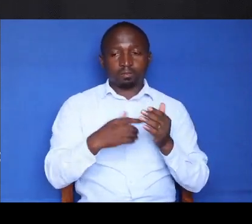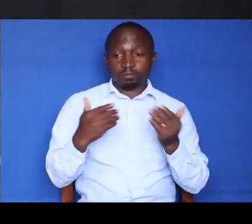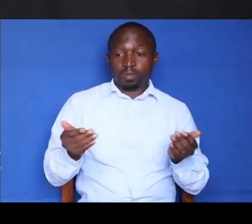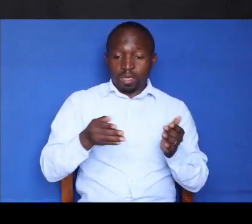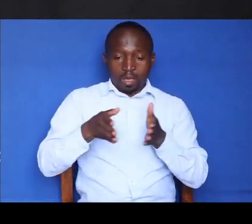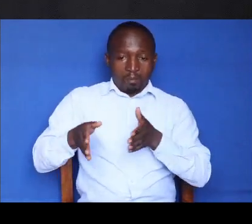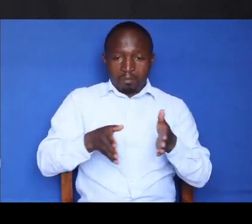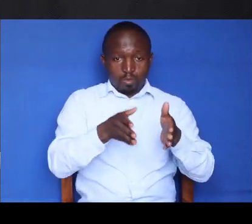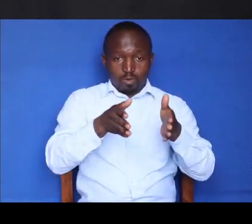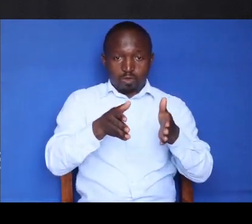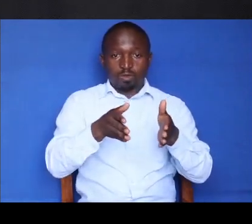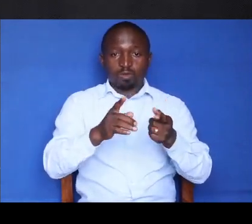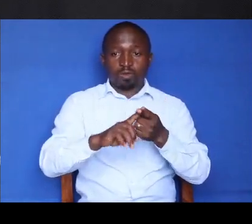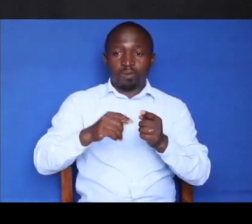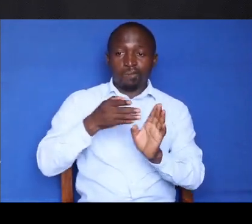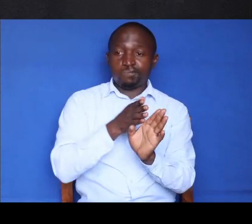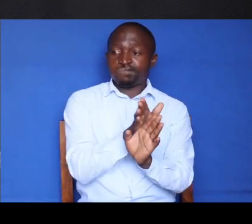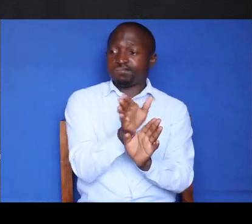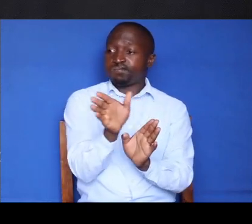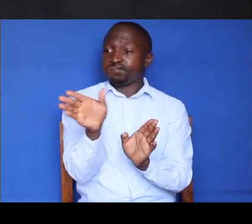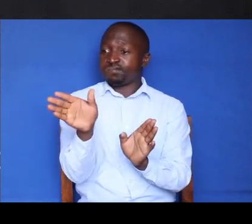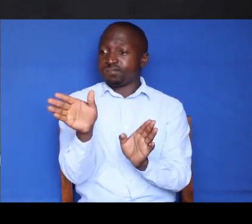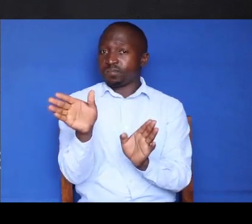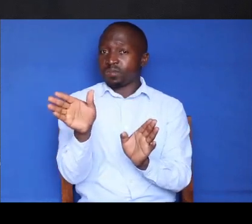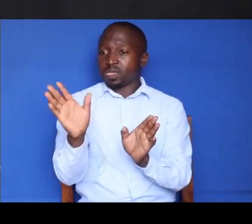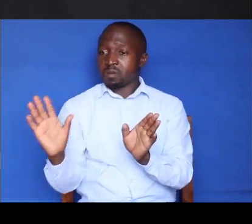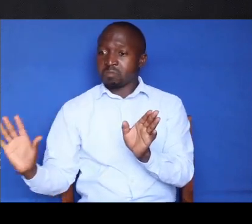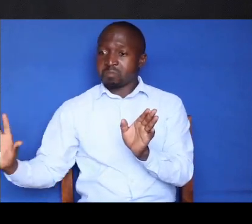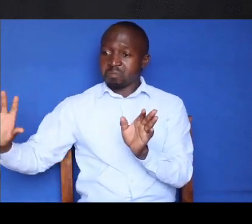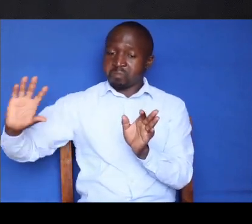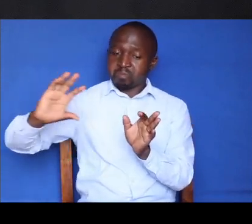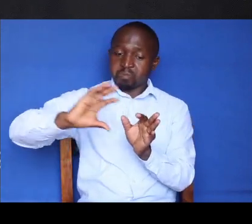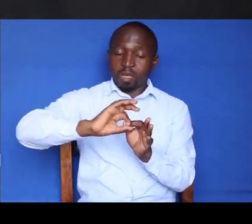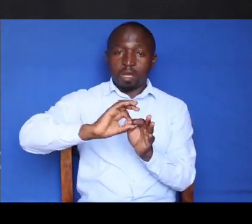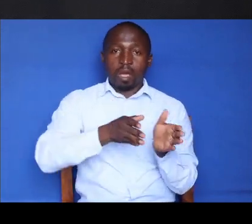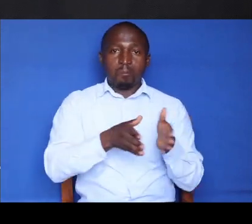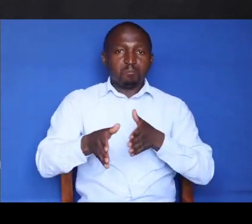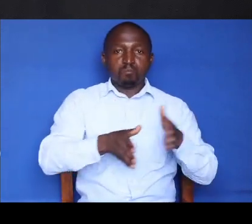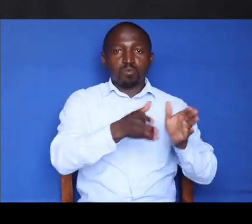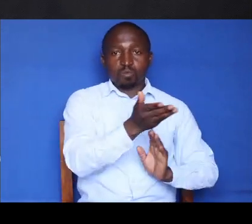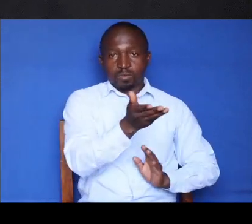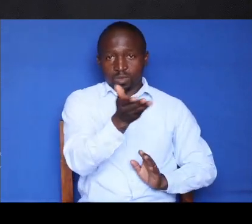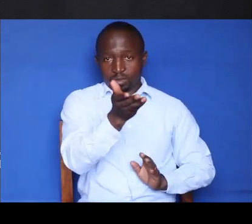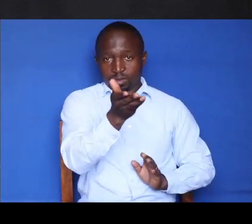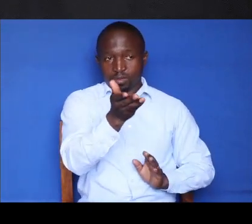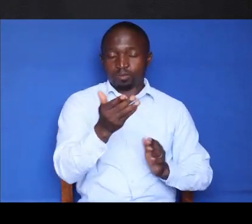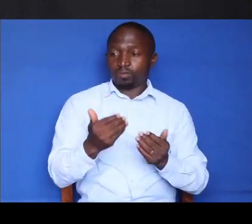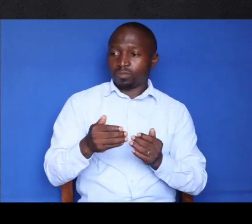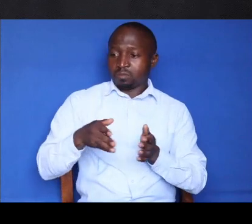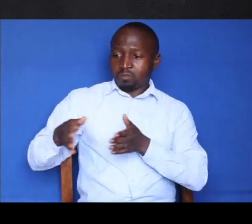It is about the diversion of a river system into the system of another river.